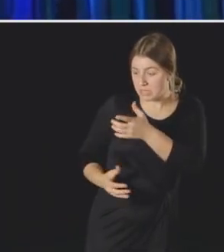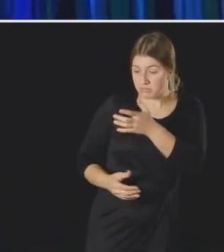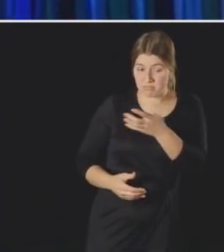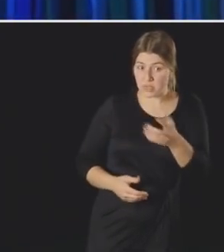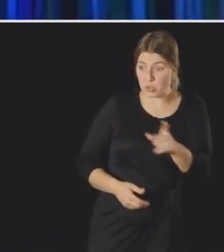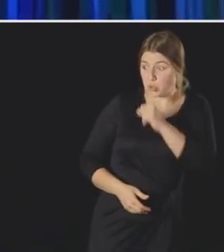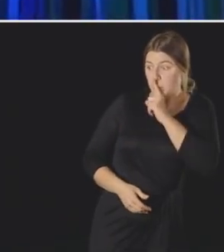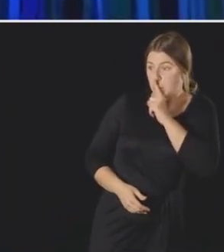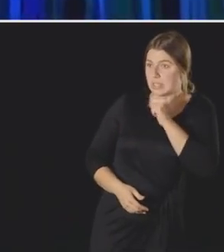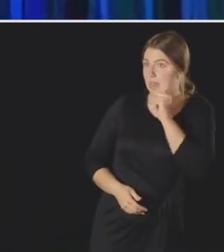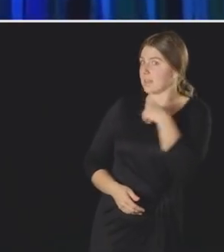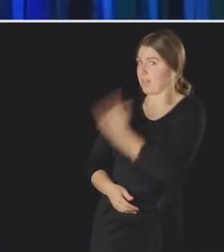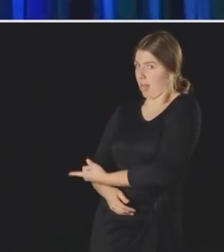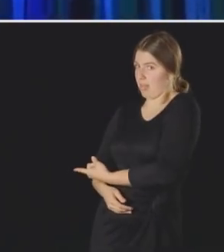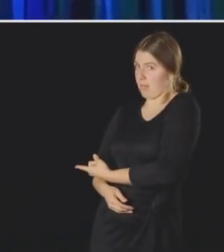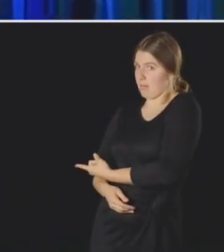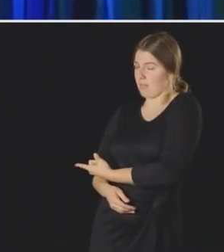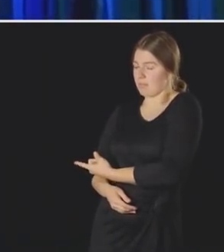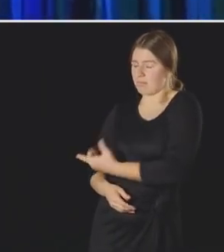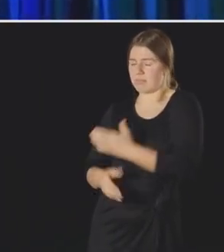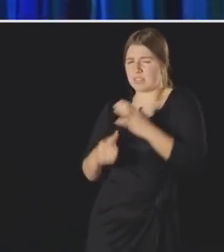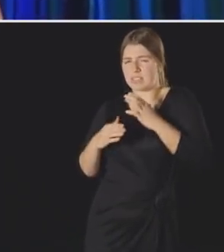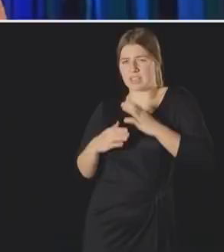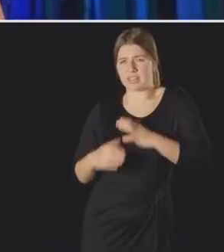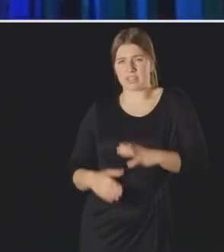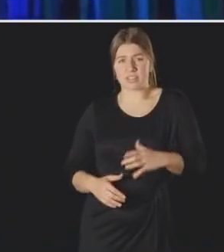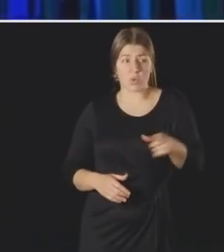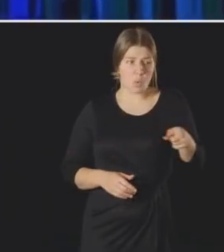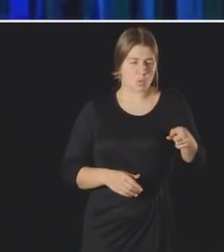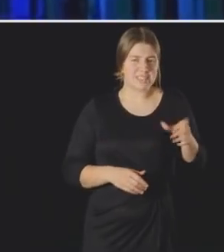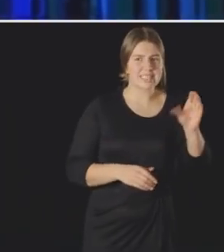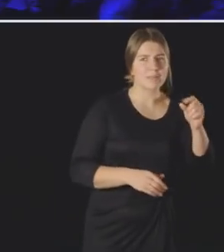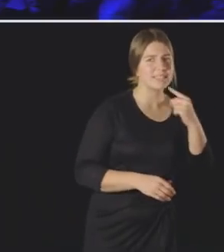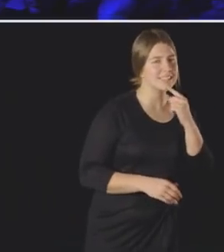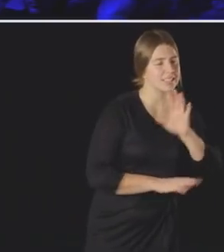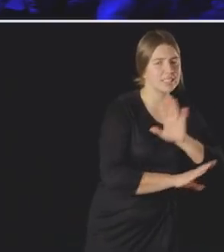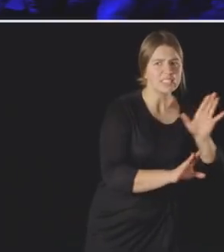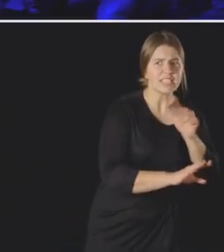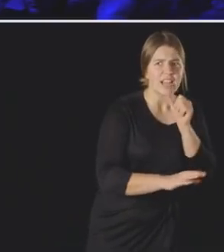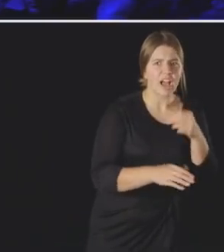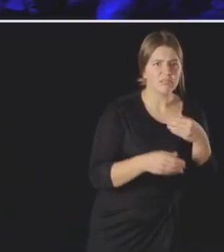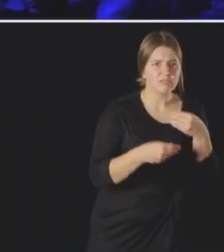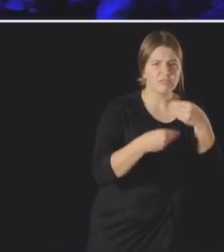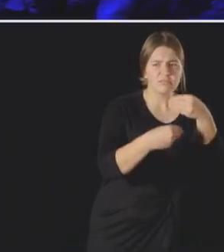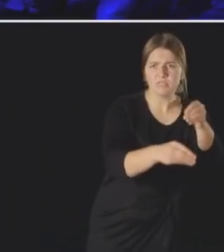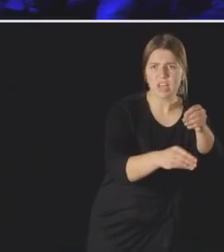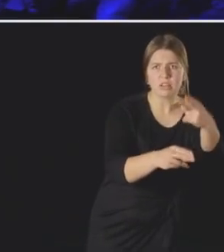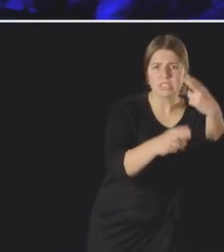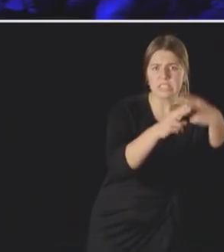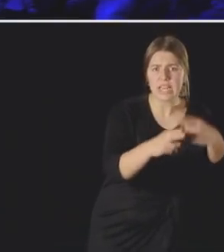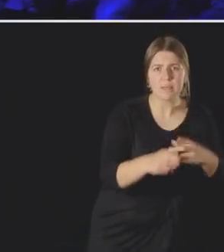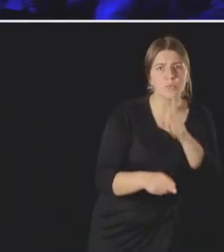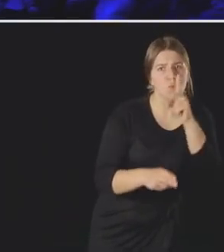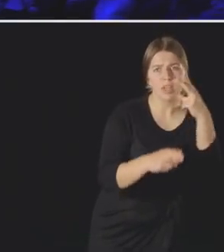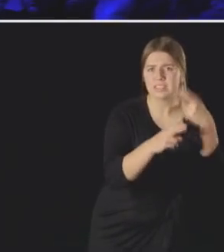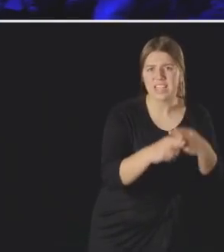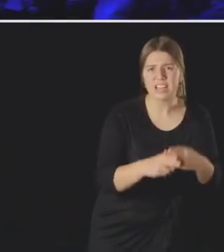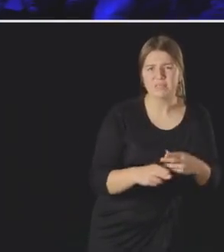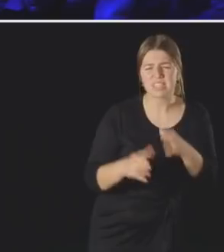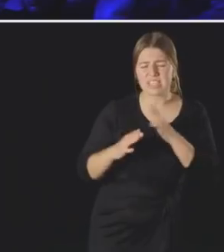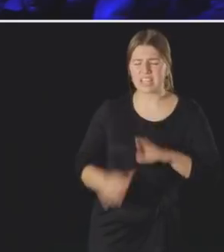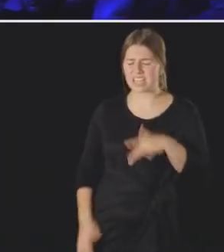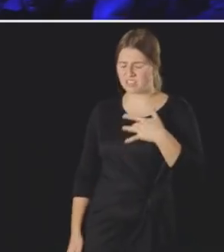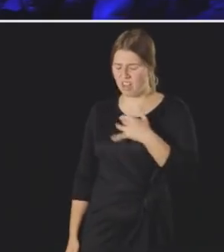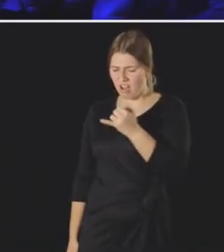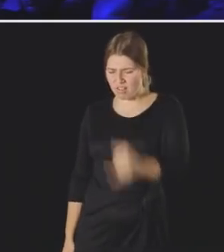consent. And while they say the sale did not include full names or usernames, the client still felt violated.